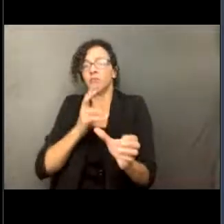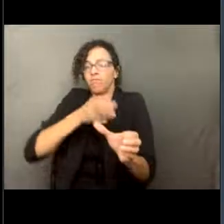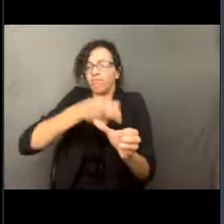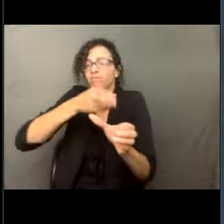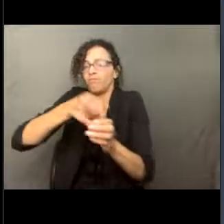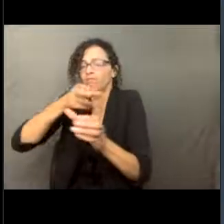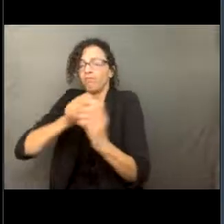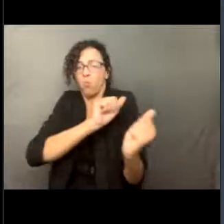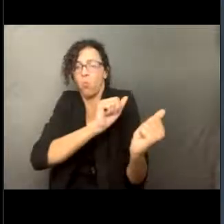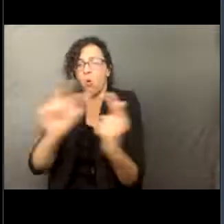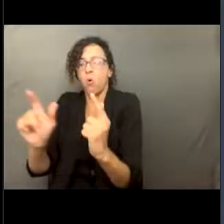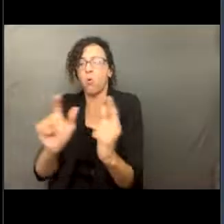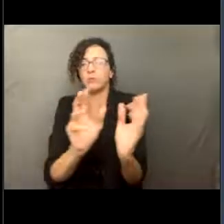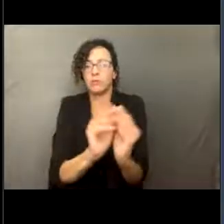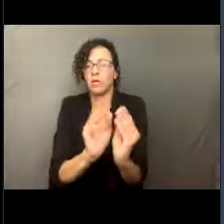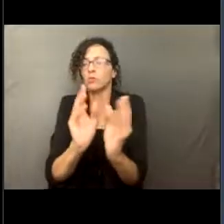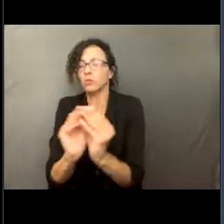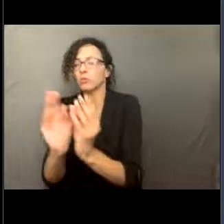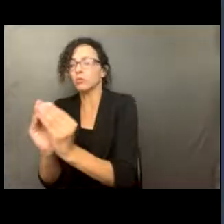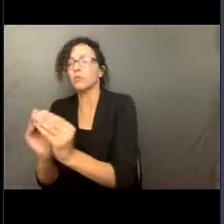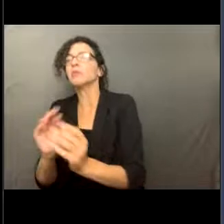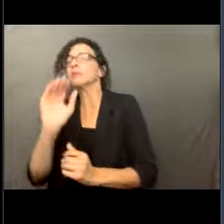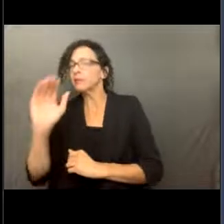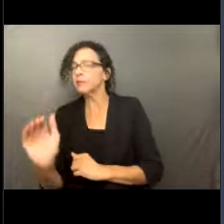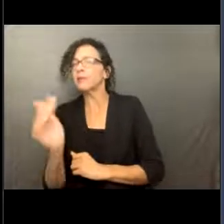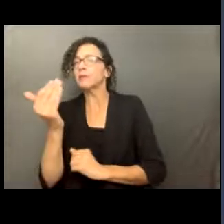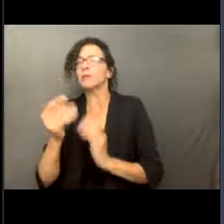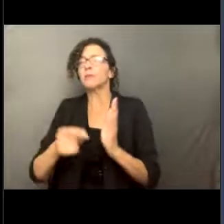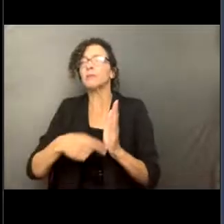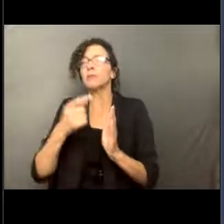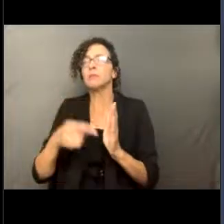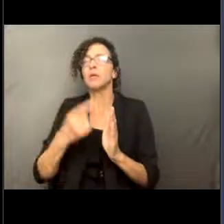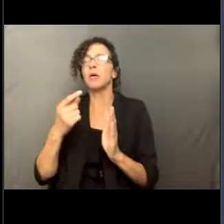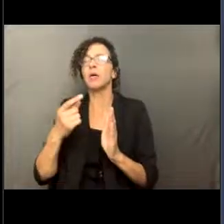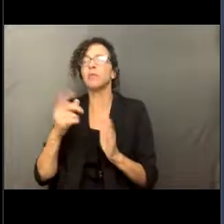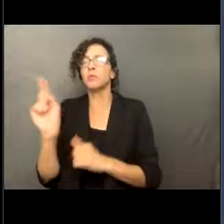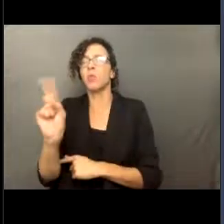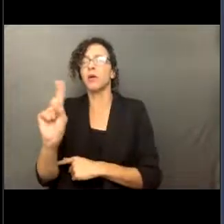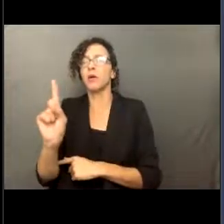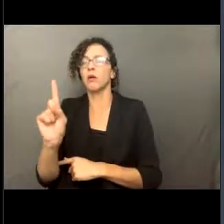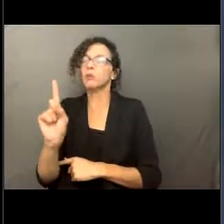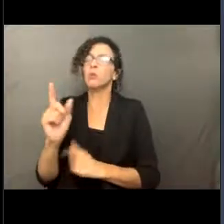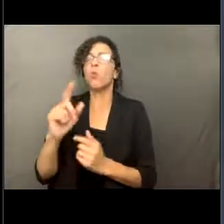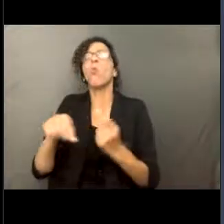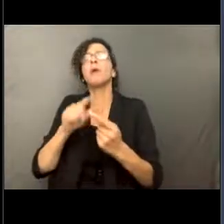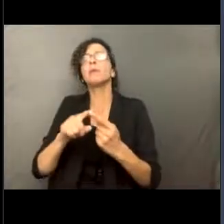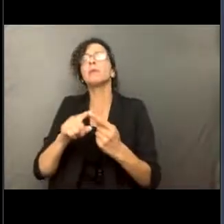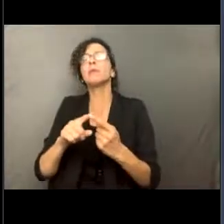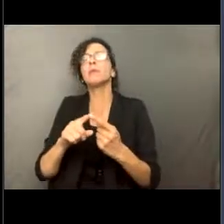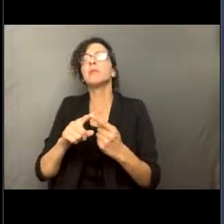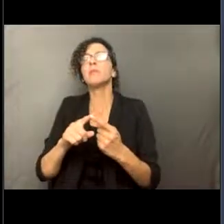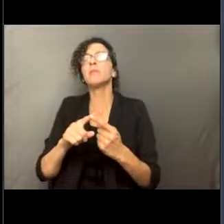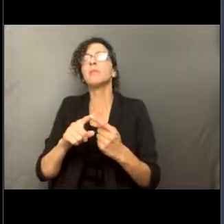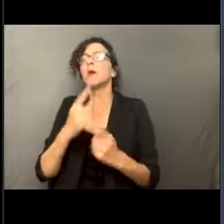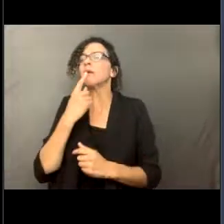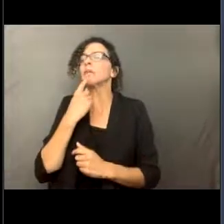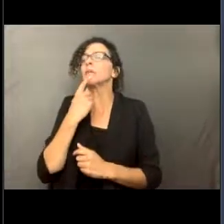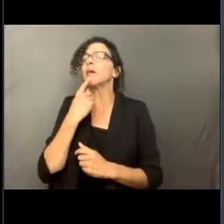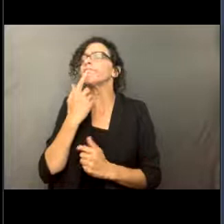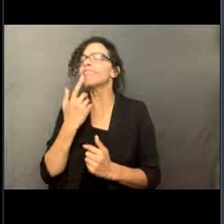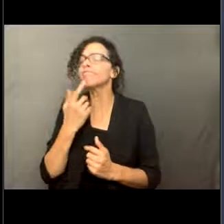sessions, and it seemed that there were times where I would say that we weren't given enough time